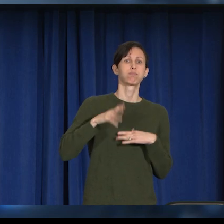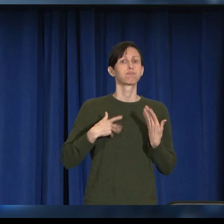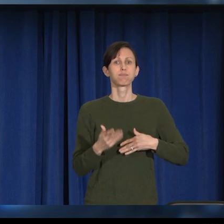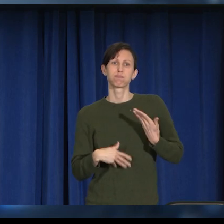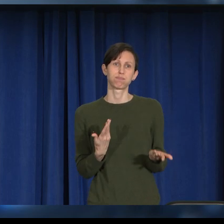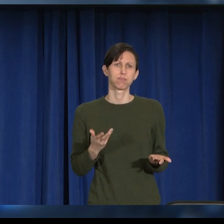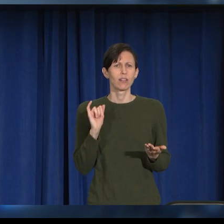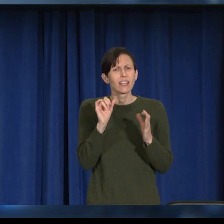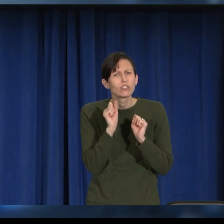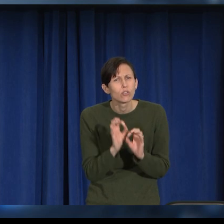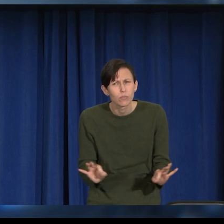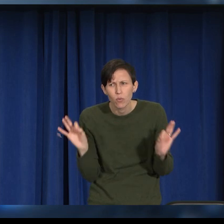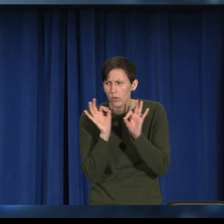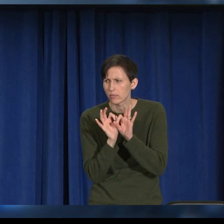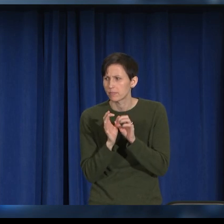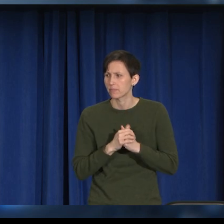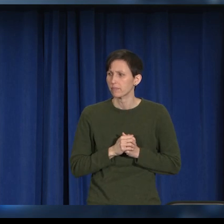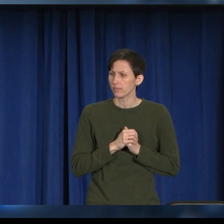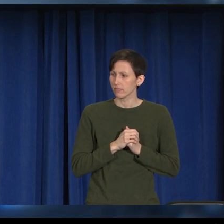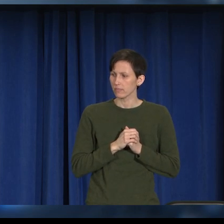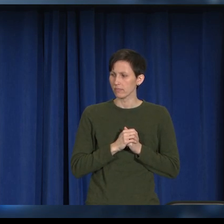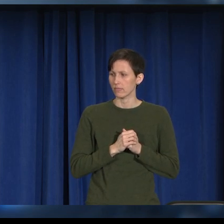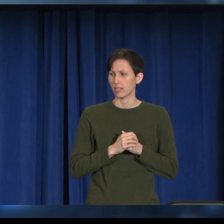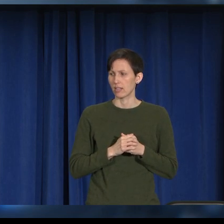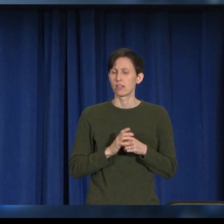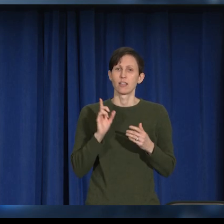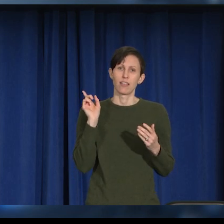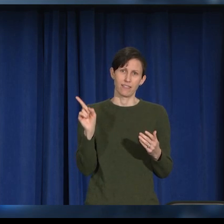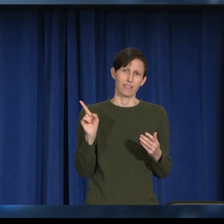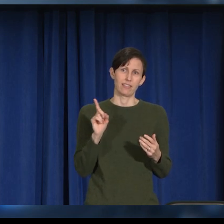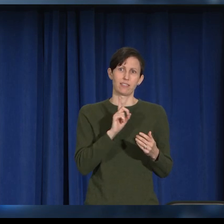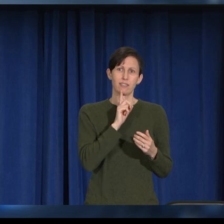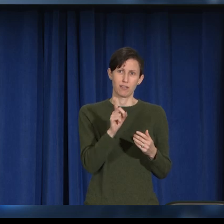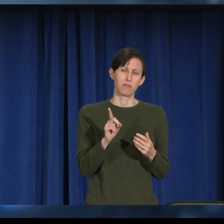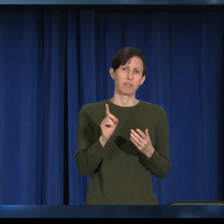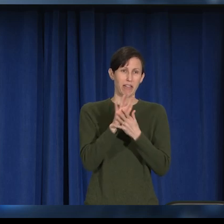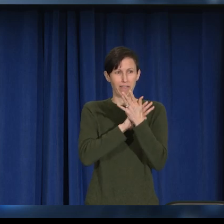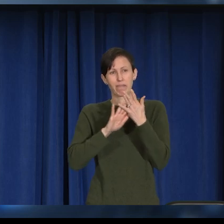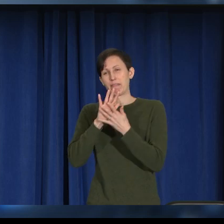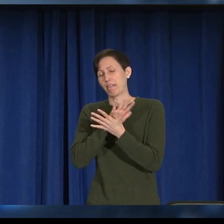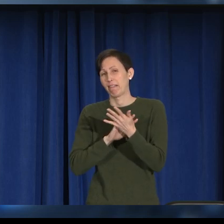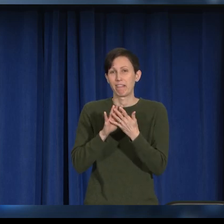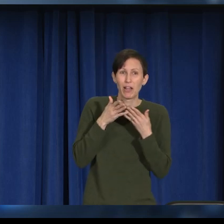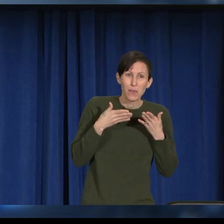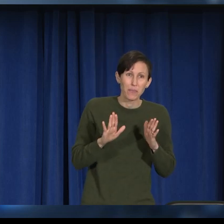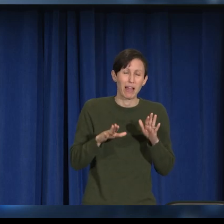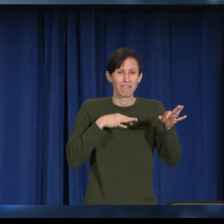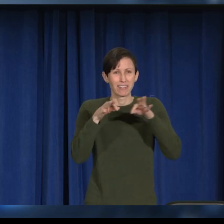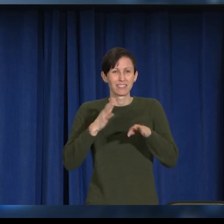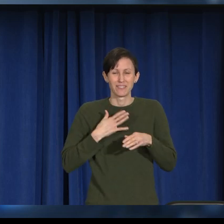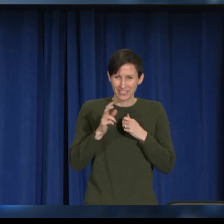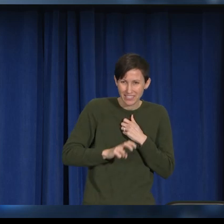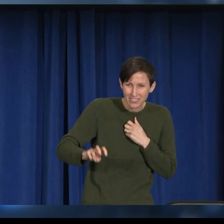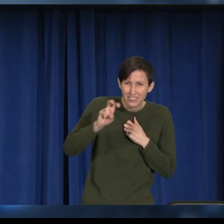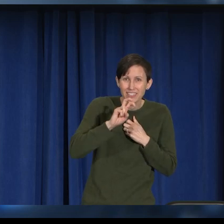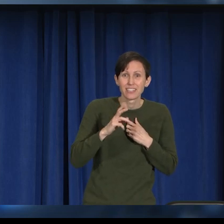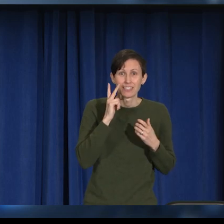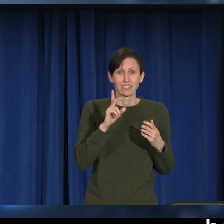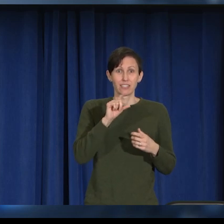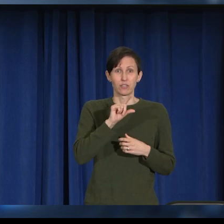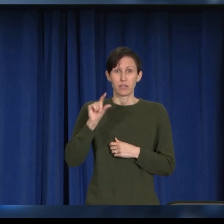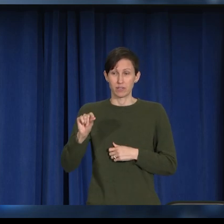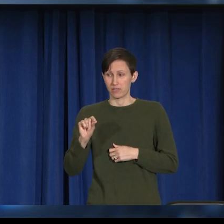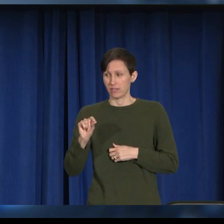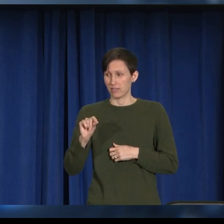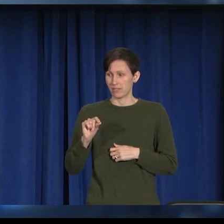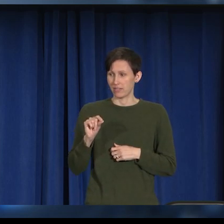important. So this is a very convoluted way of showing you my journey. You see, in 2020, I'll zoom